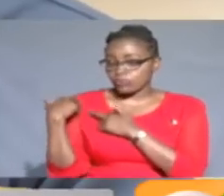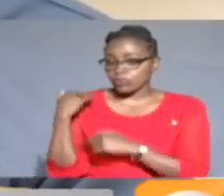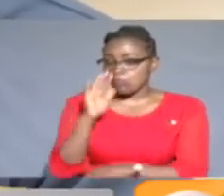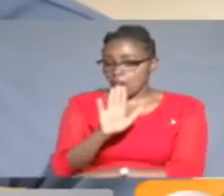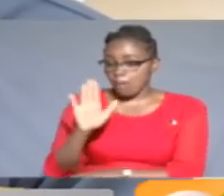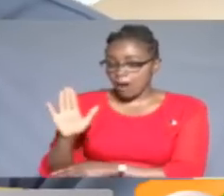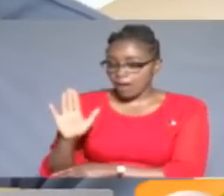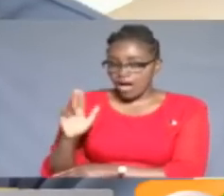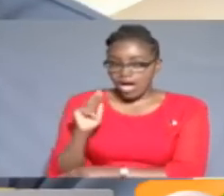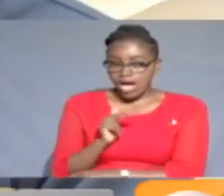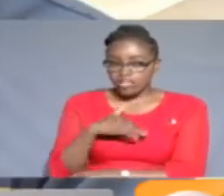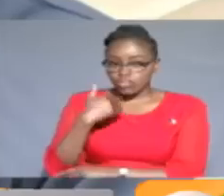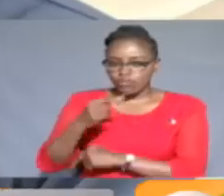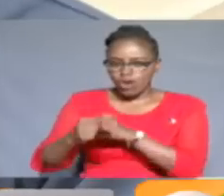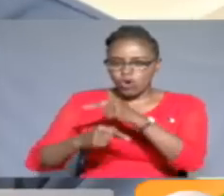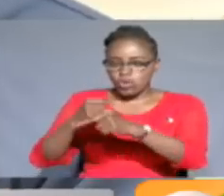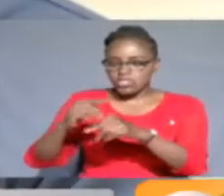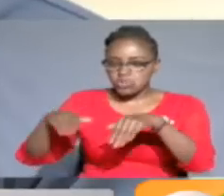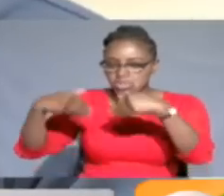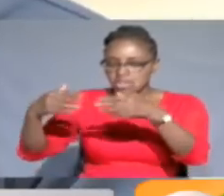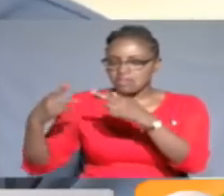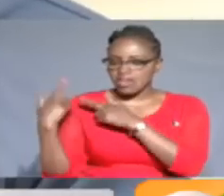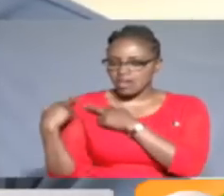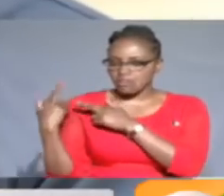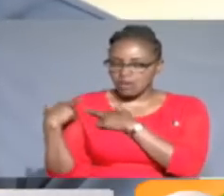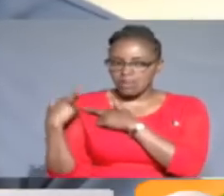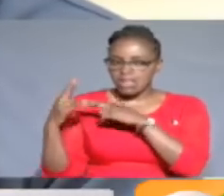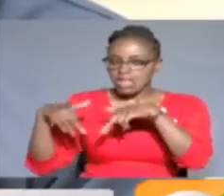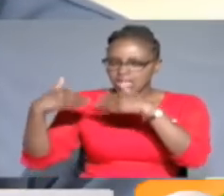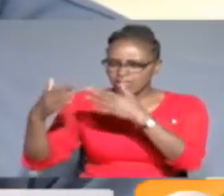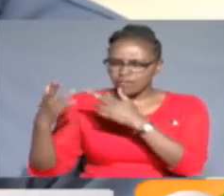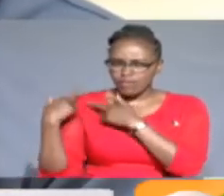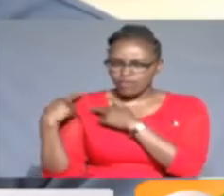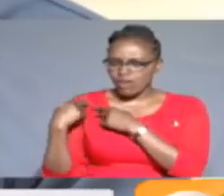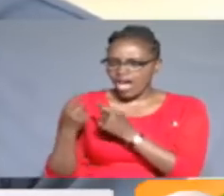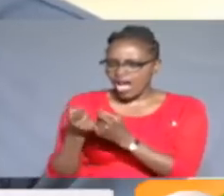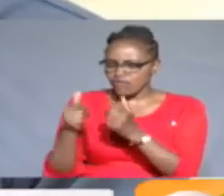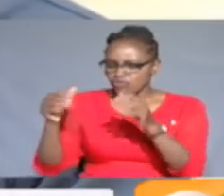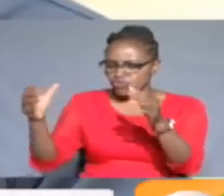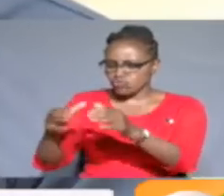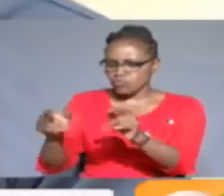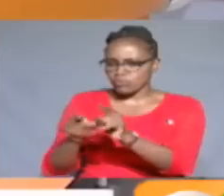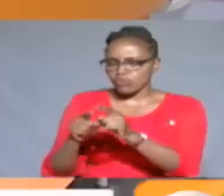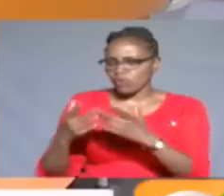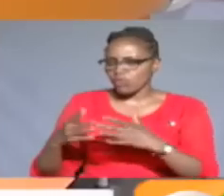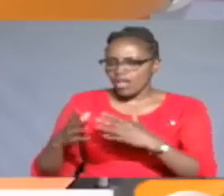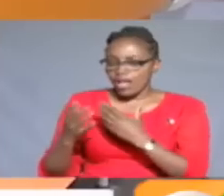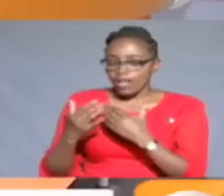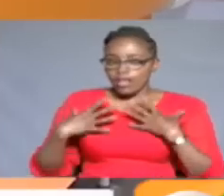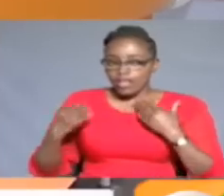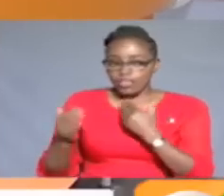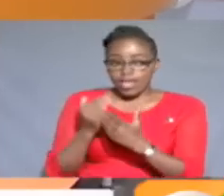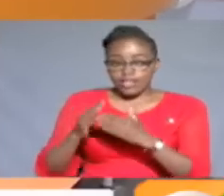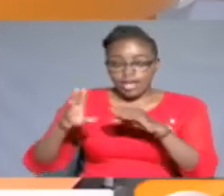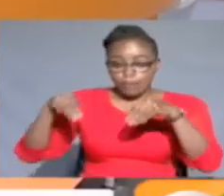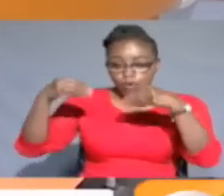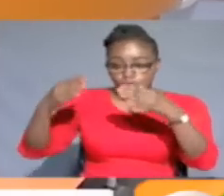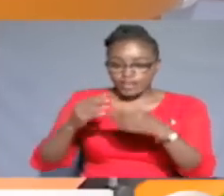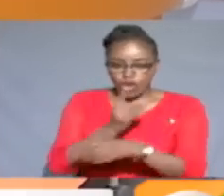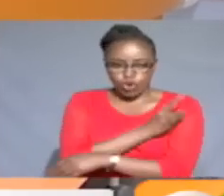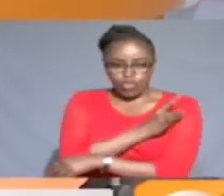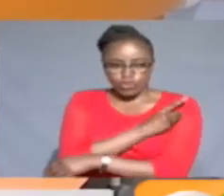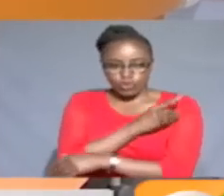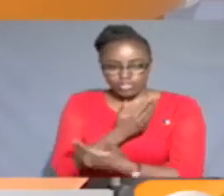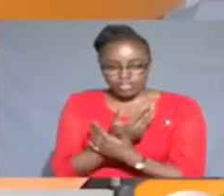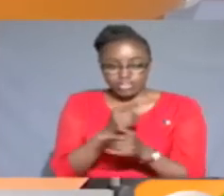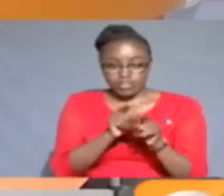We cannot afford to continue delegating our well-being to a select few who are the healthcare providers. All right. I just have to ask this. You